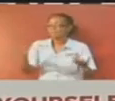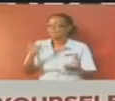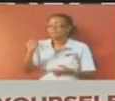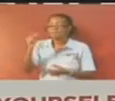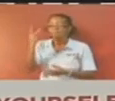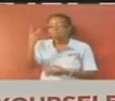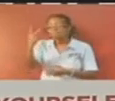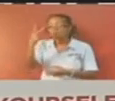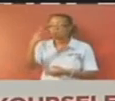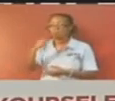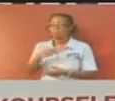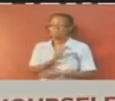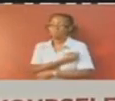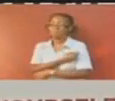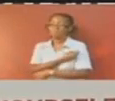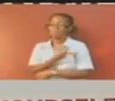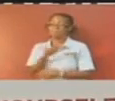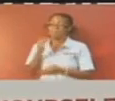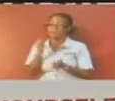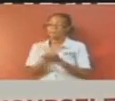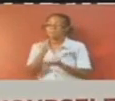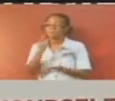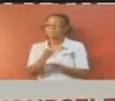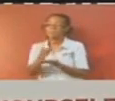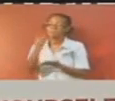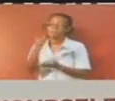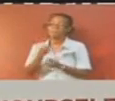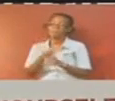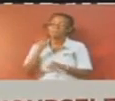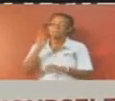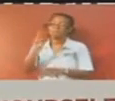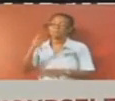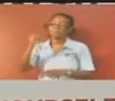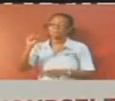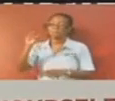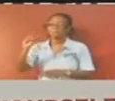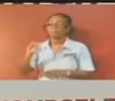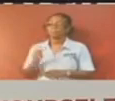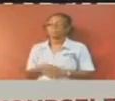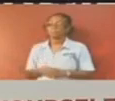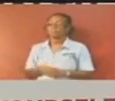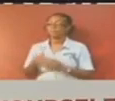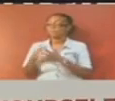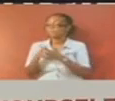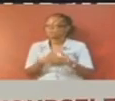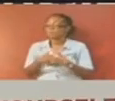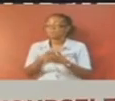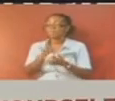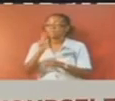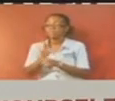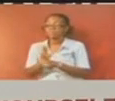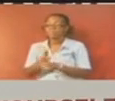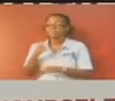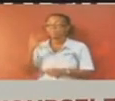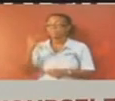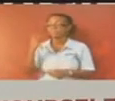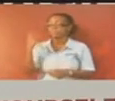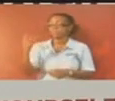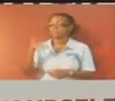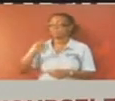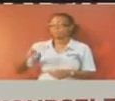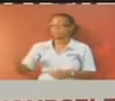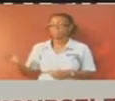vaccines. The United States was vaccinated with three and four vaccines at the same time,